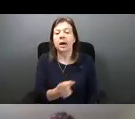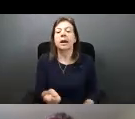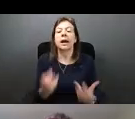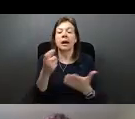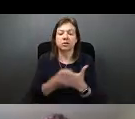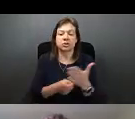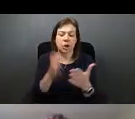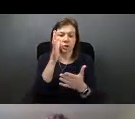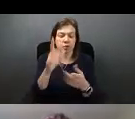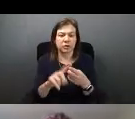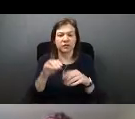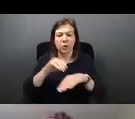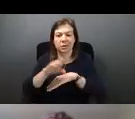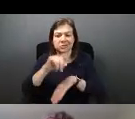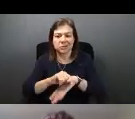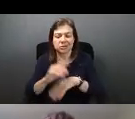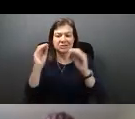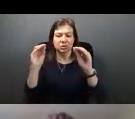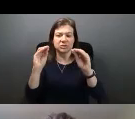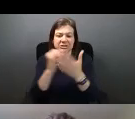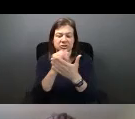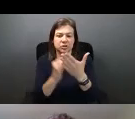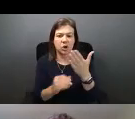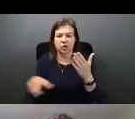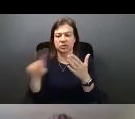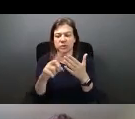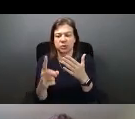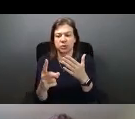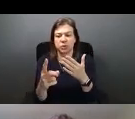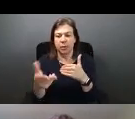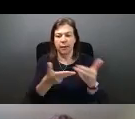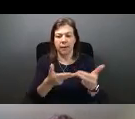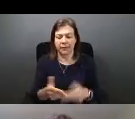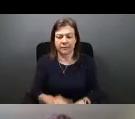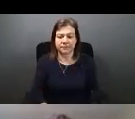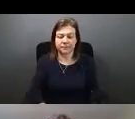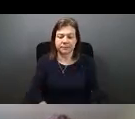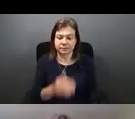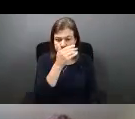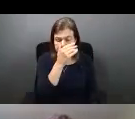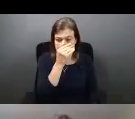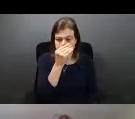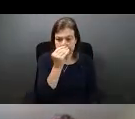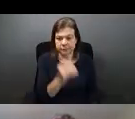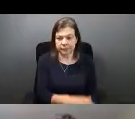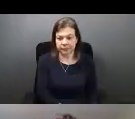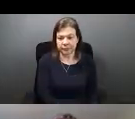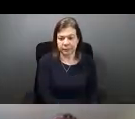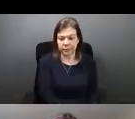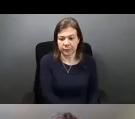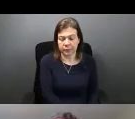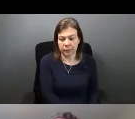cost for any consultants or teaching artists that you may hire. And so not just putting the